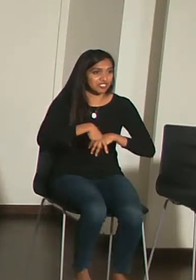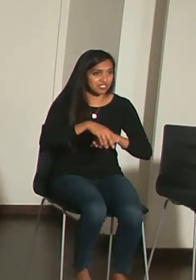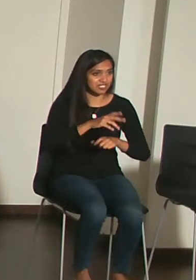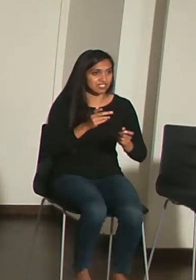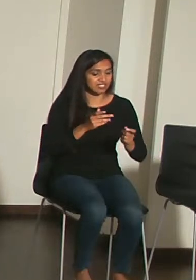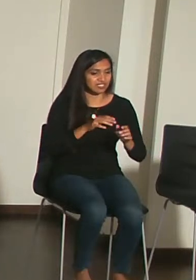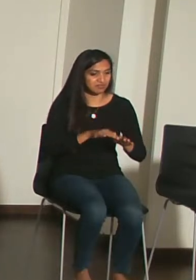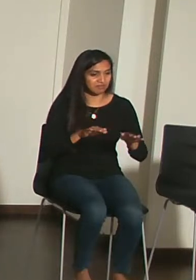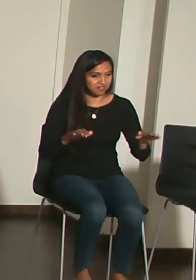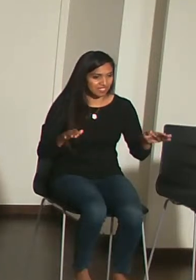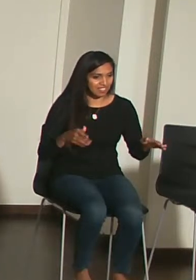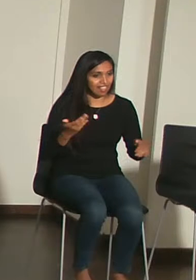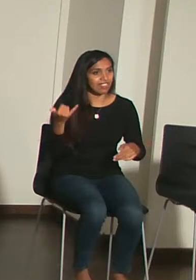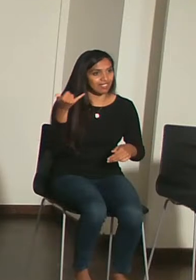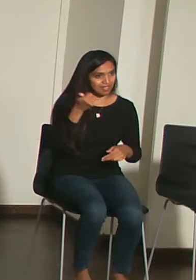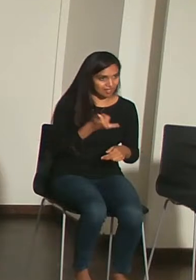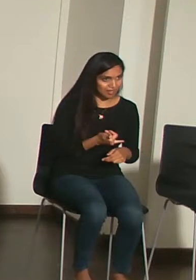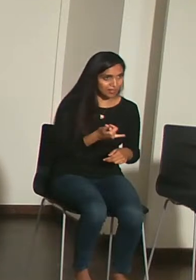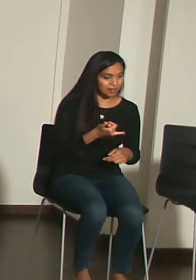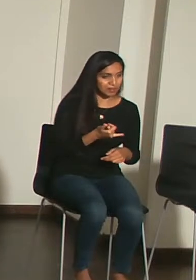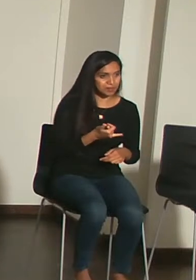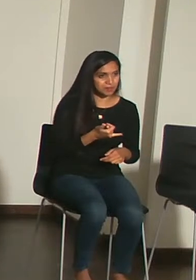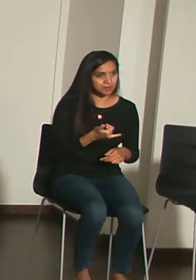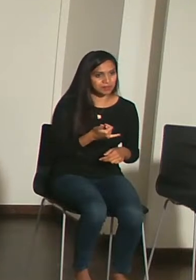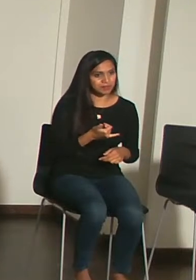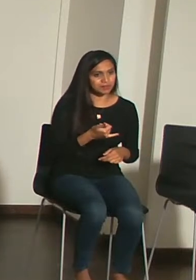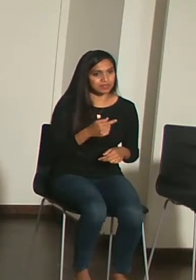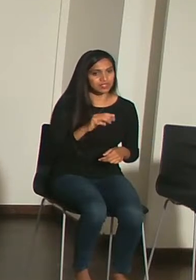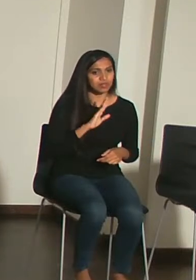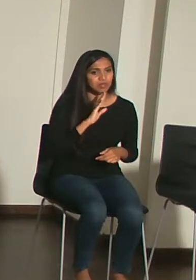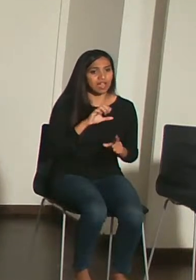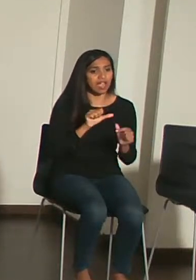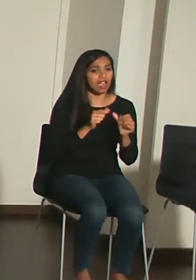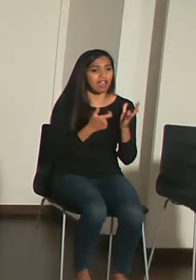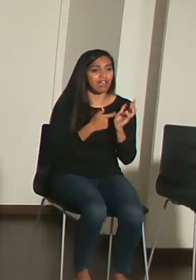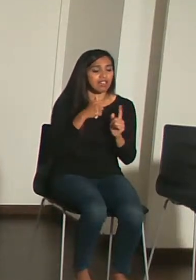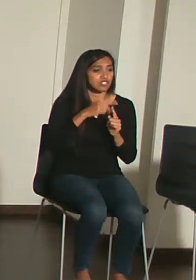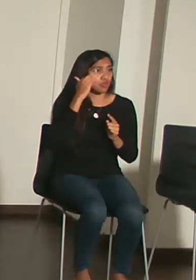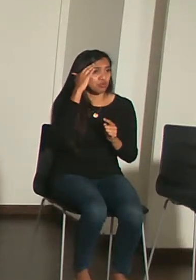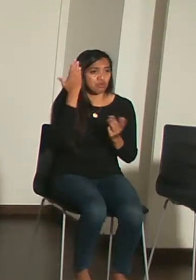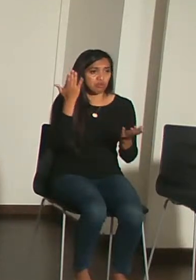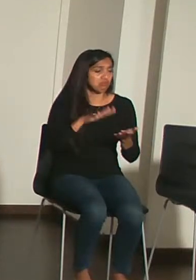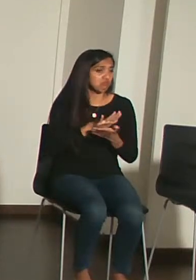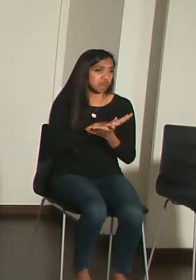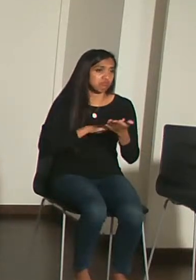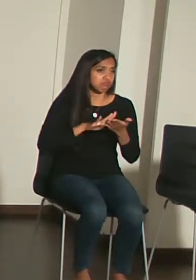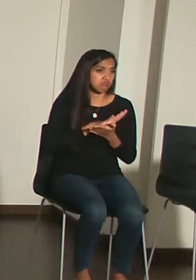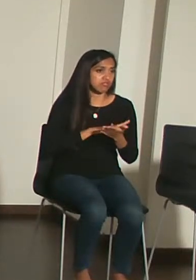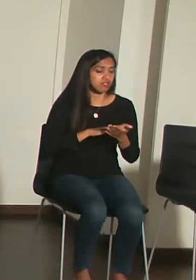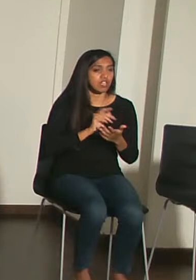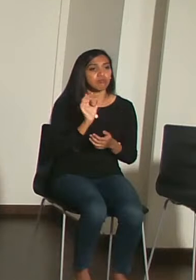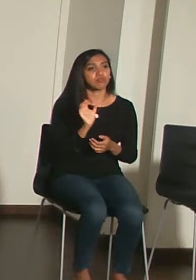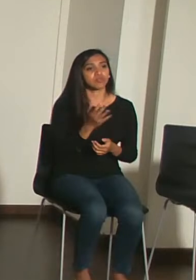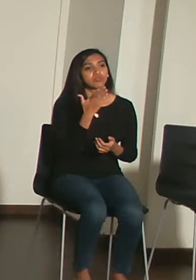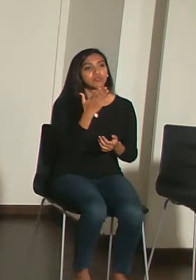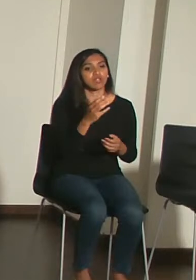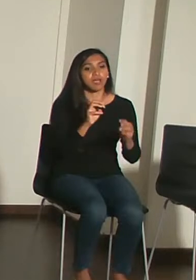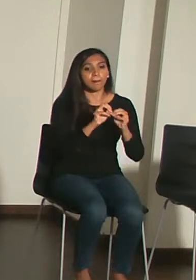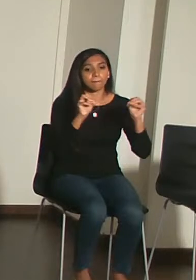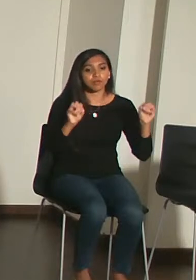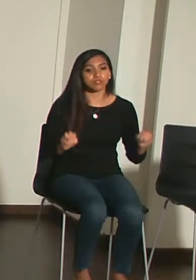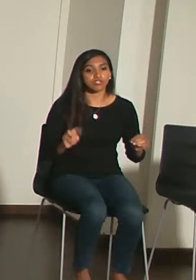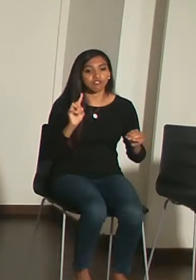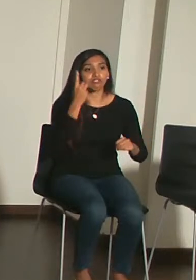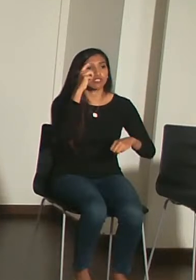students. So they do come with a background that's not related to art. Sometimes the museum is the first art